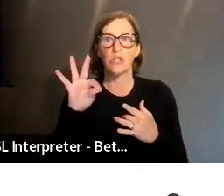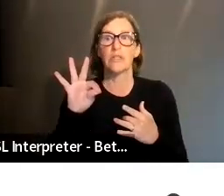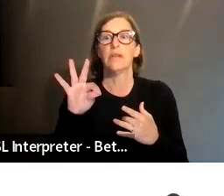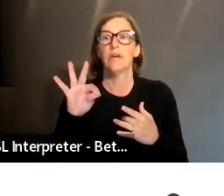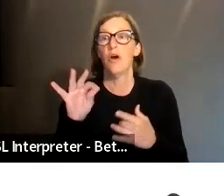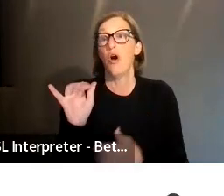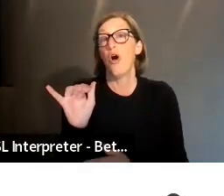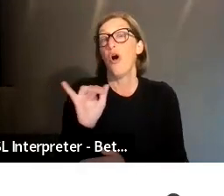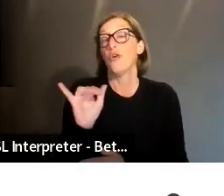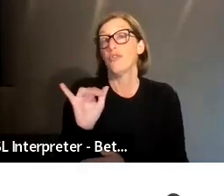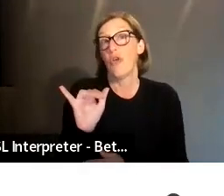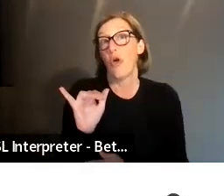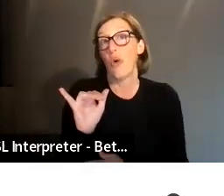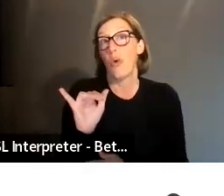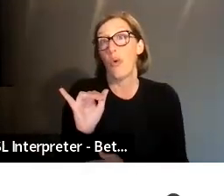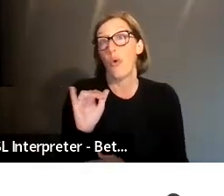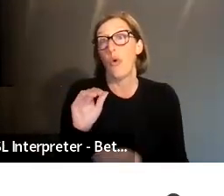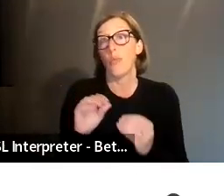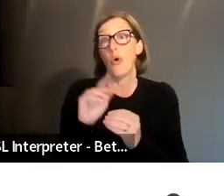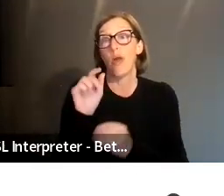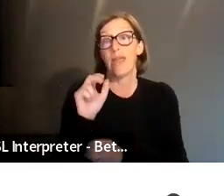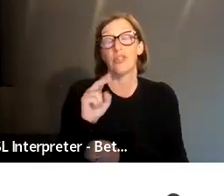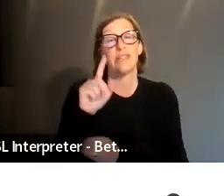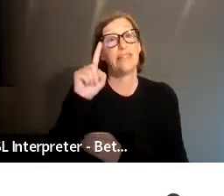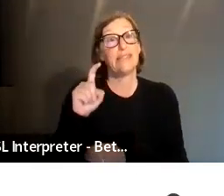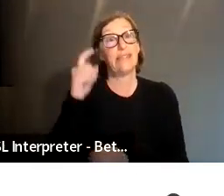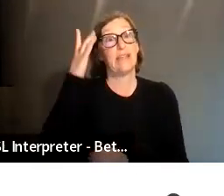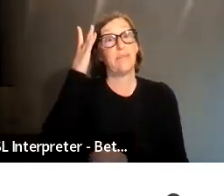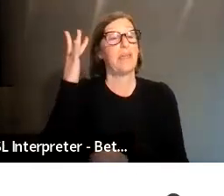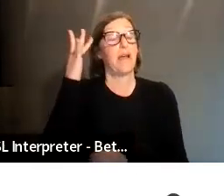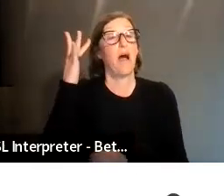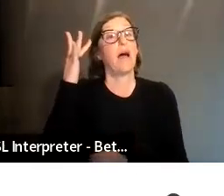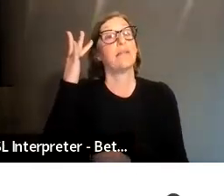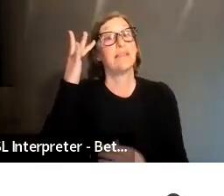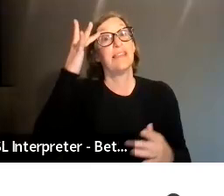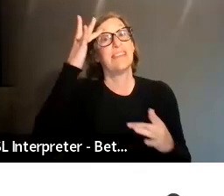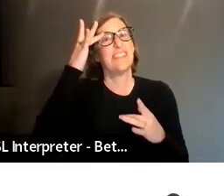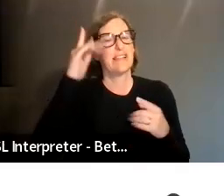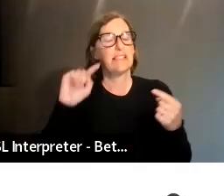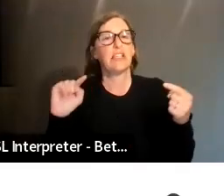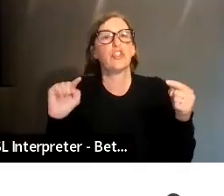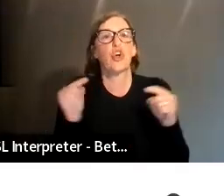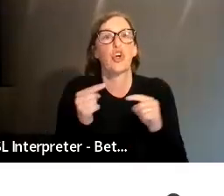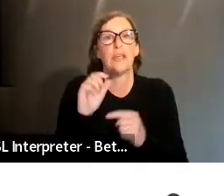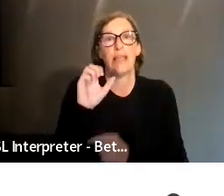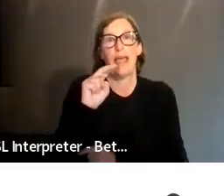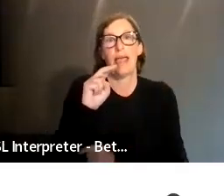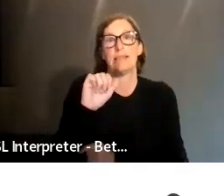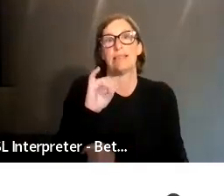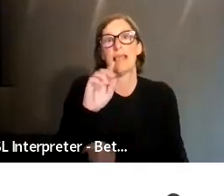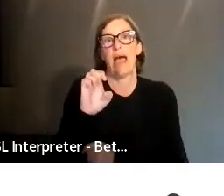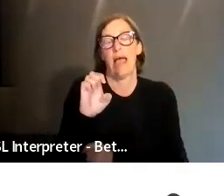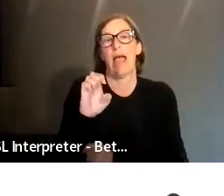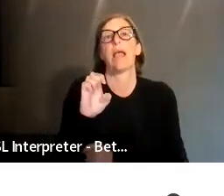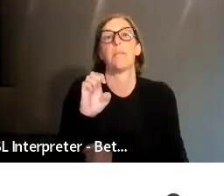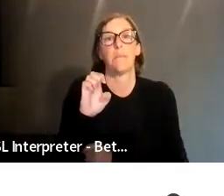also is probably needed because the ciliopathies are also harming the enzymes that are